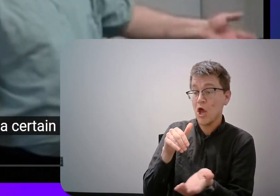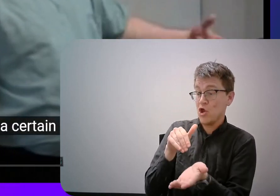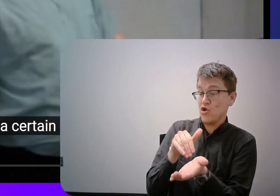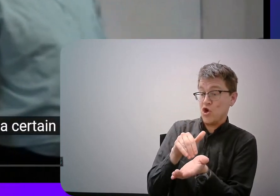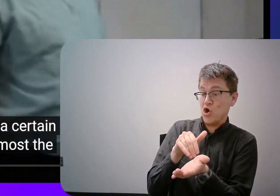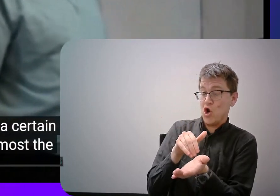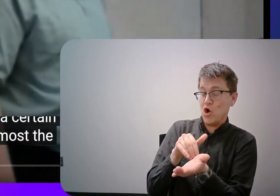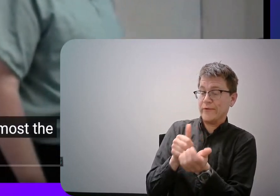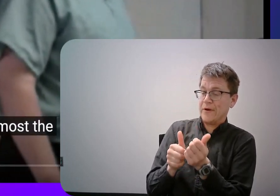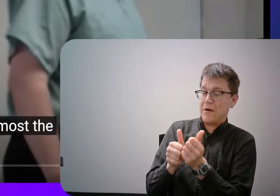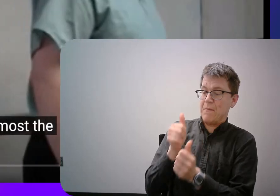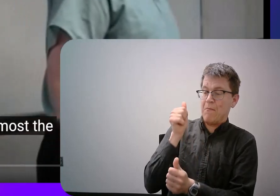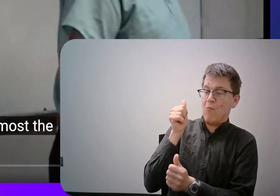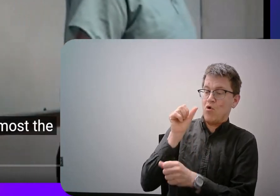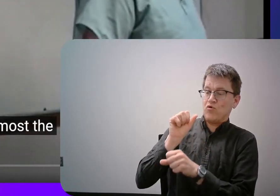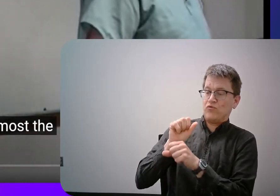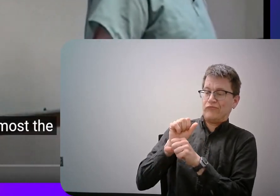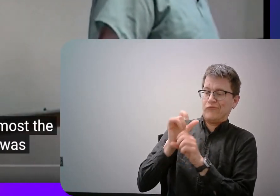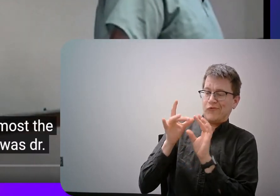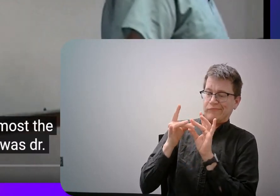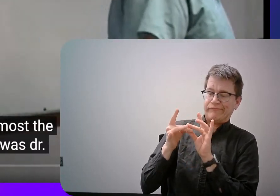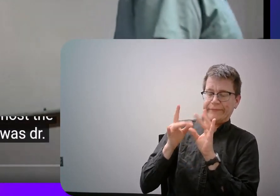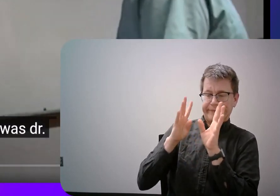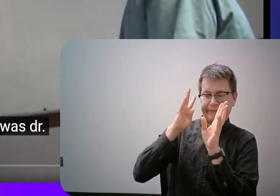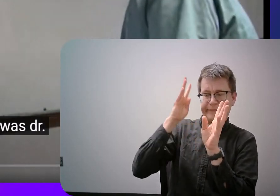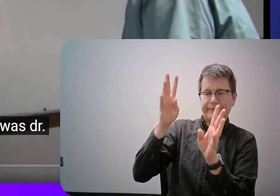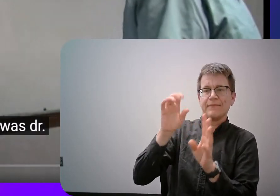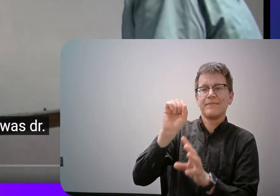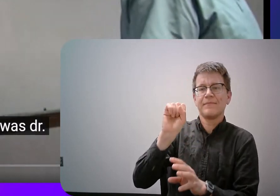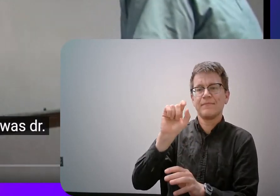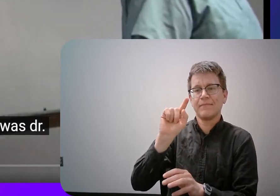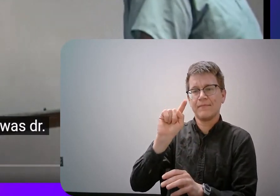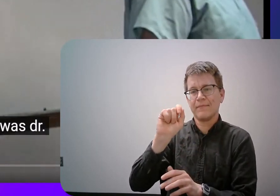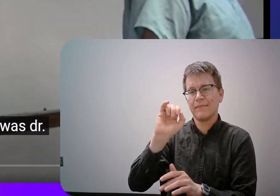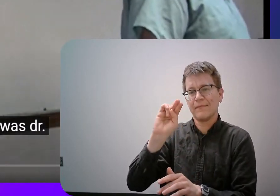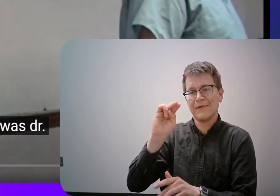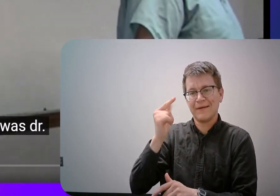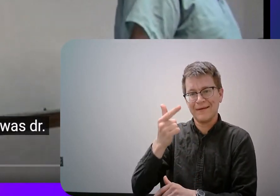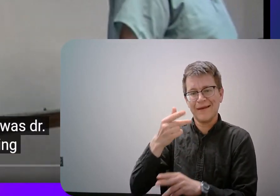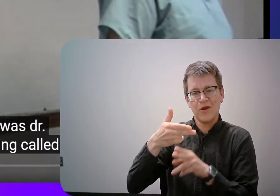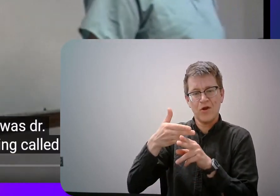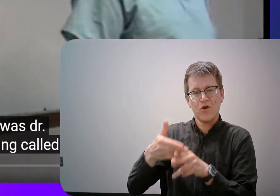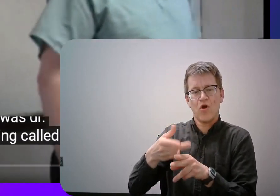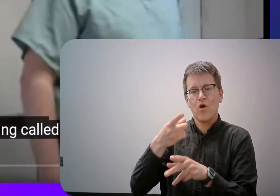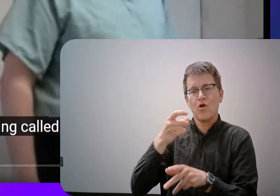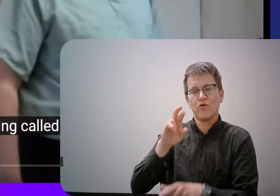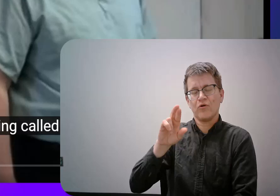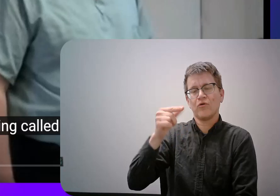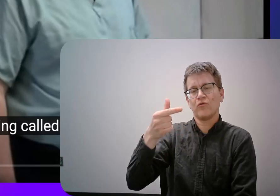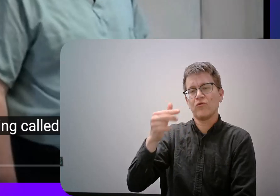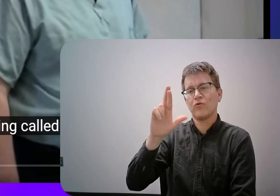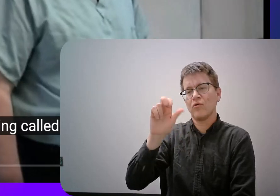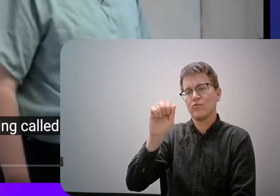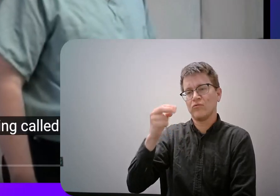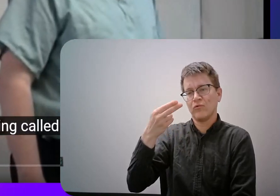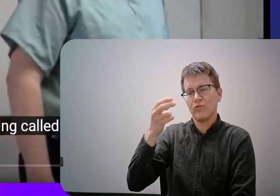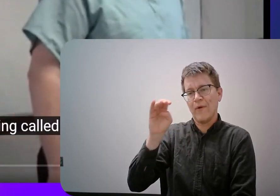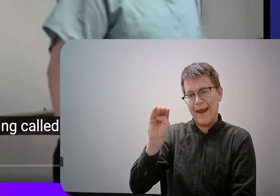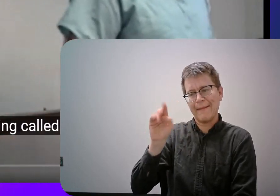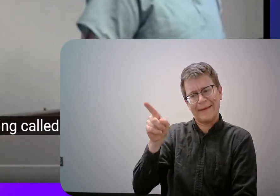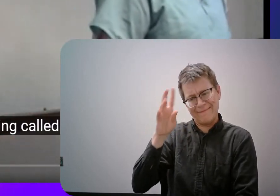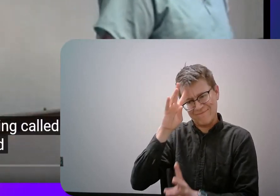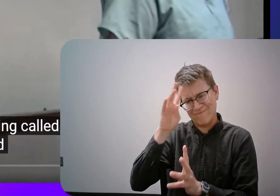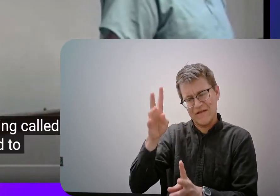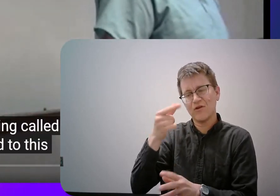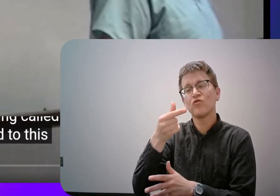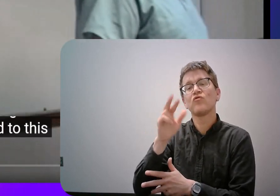The doctor who did most of the pioneering work for staining was Dr. Graham. He invented something called the Graham stain, which